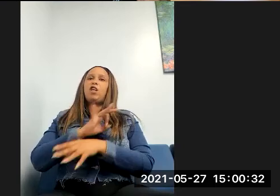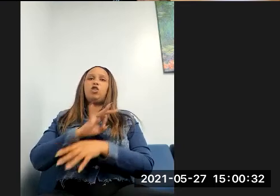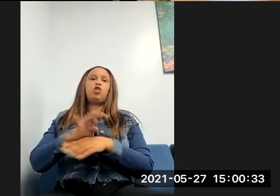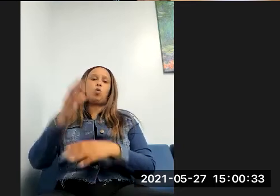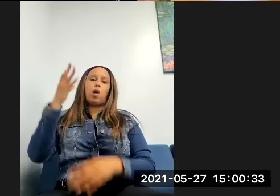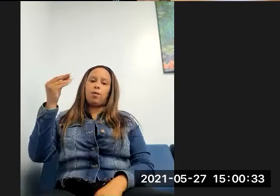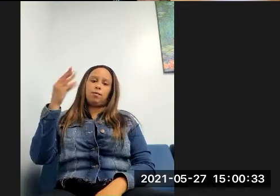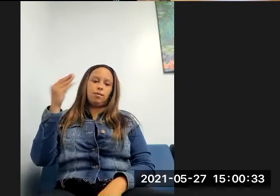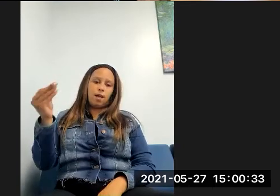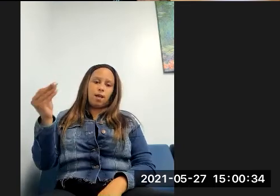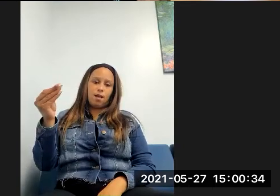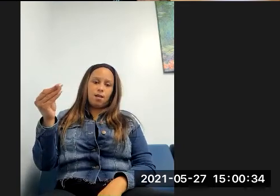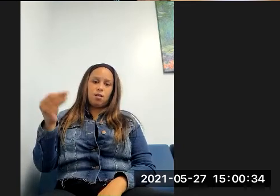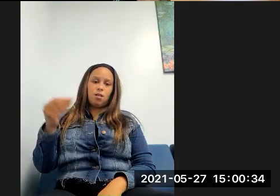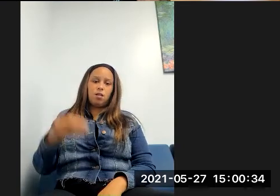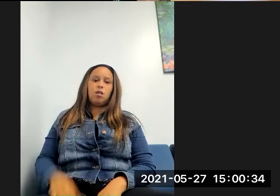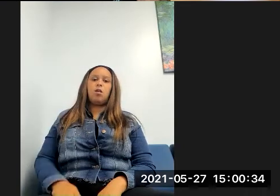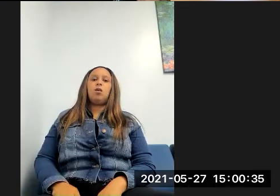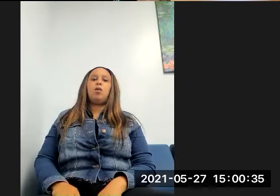So